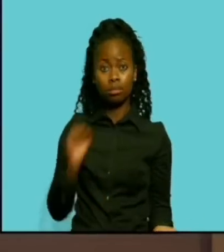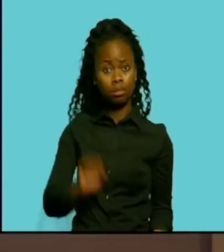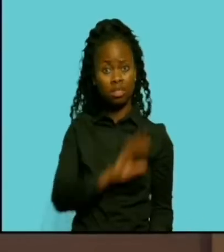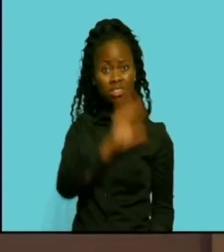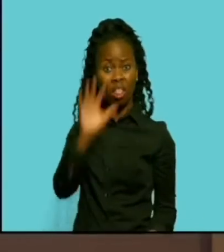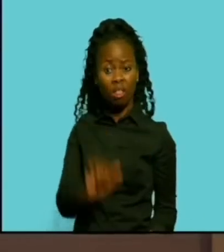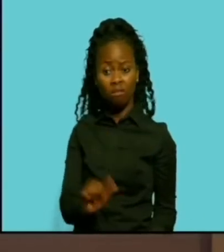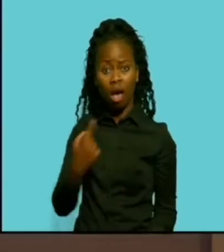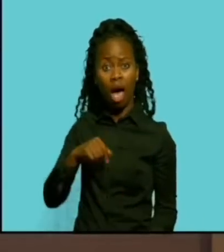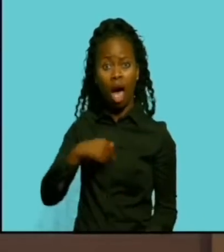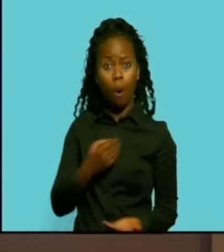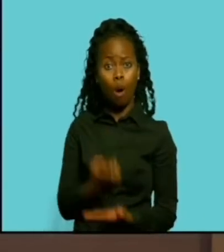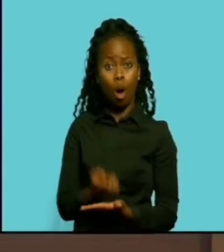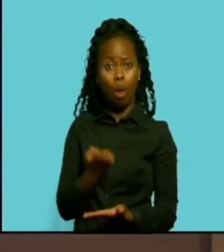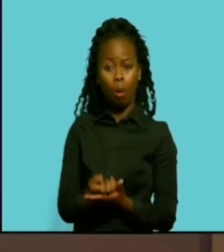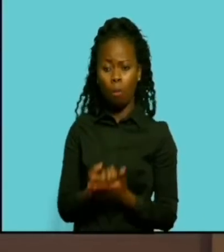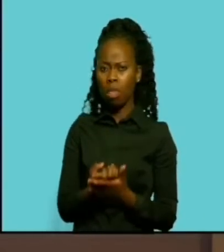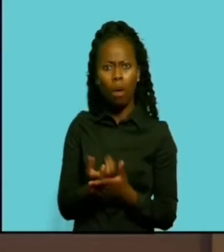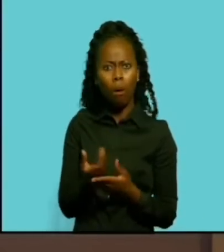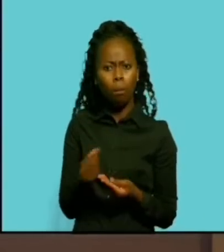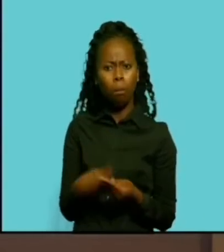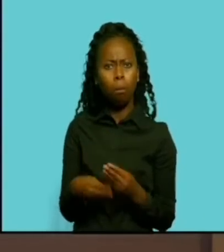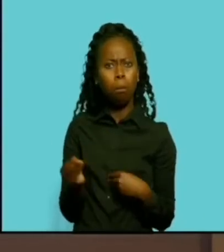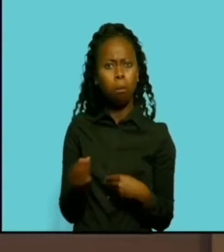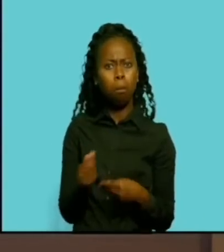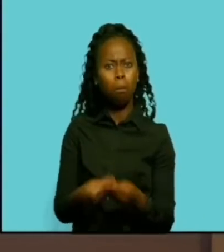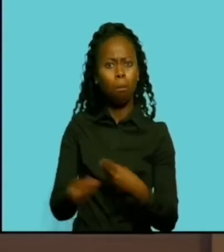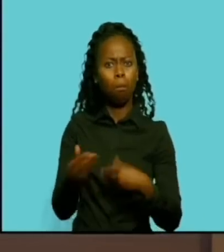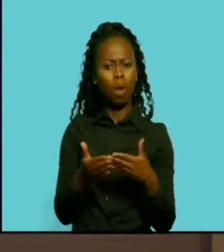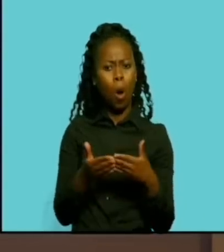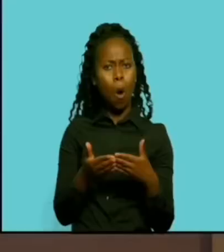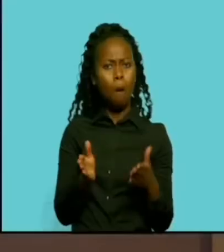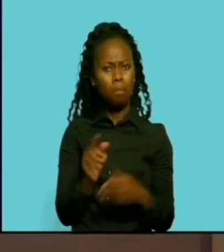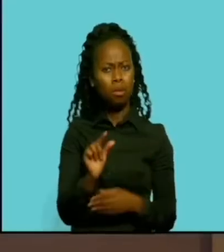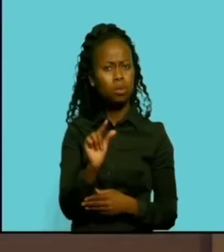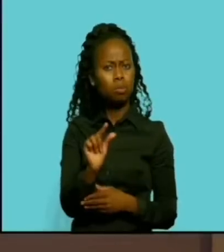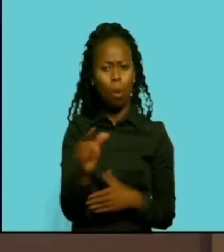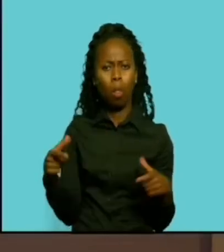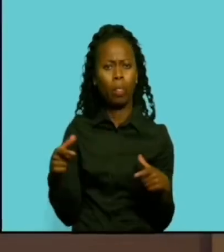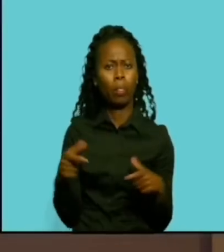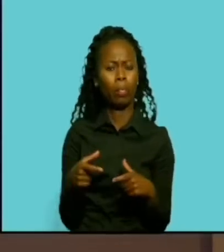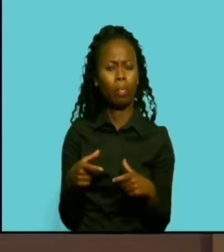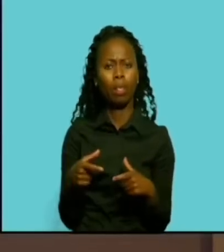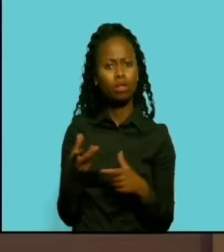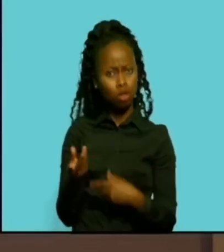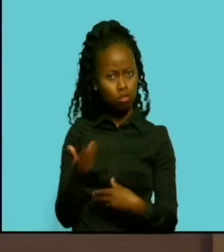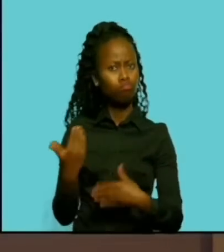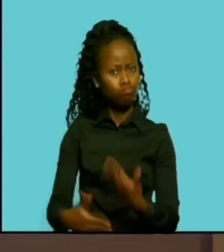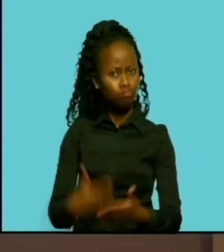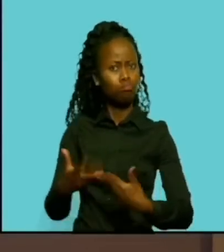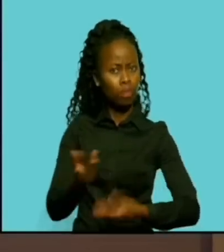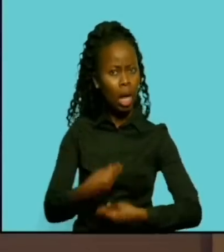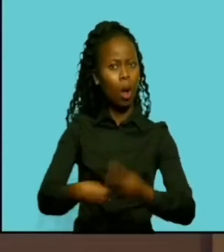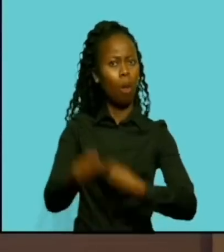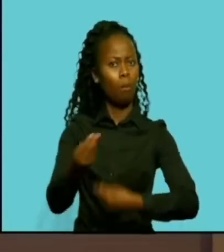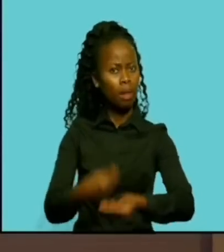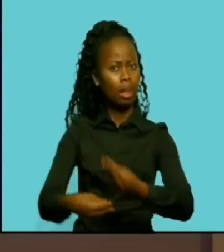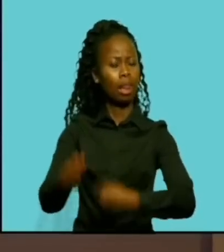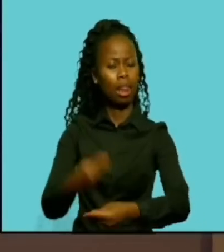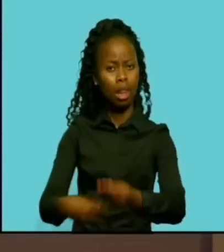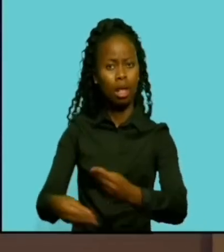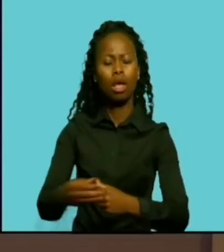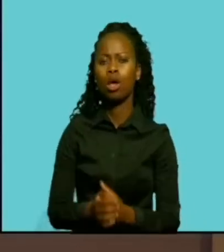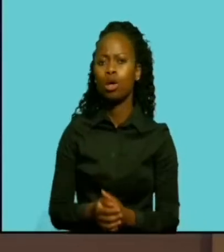economy. And with respect to the system of running a money market shortage was based on the premise that you